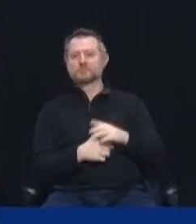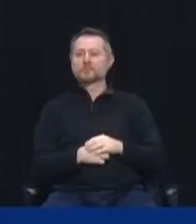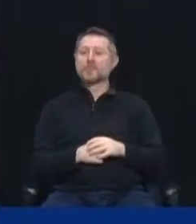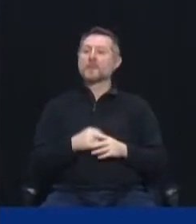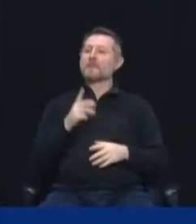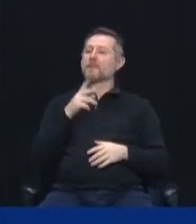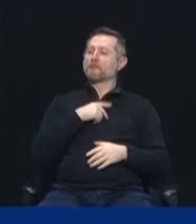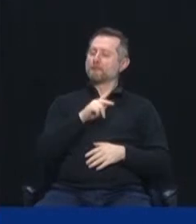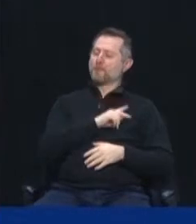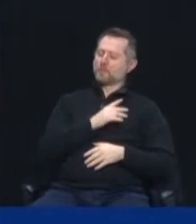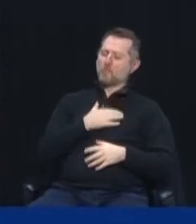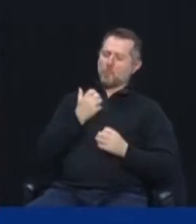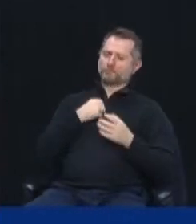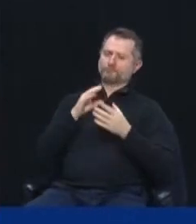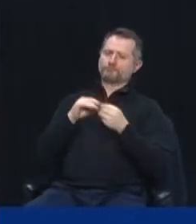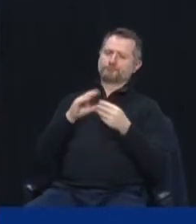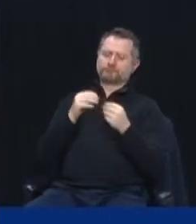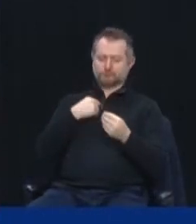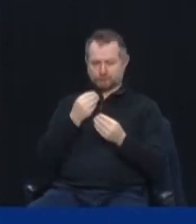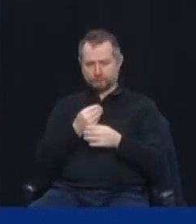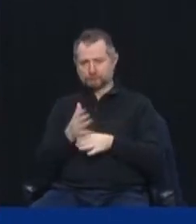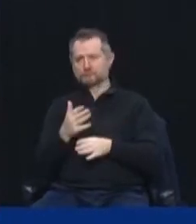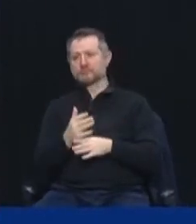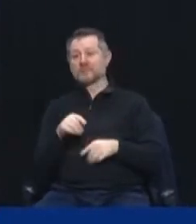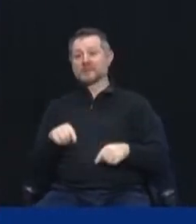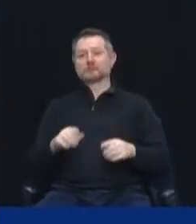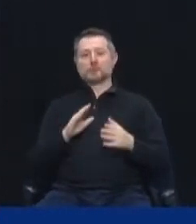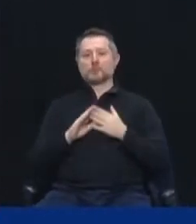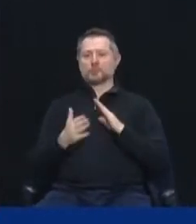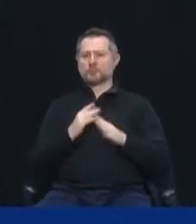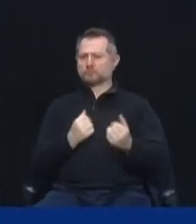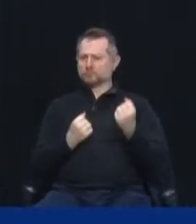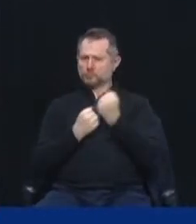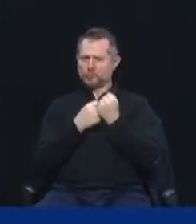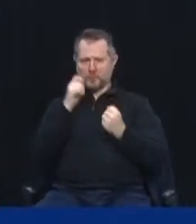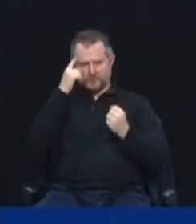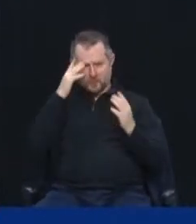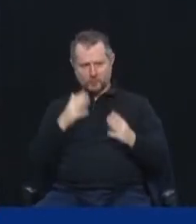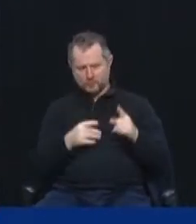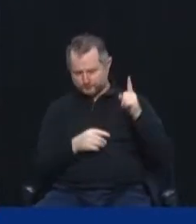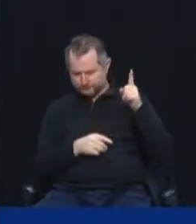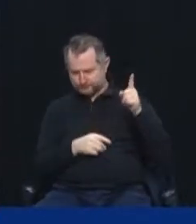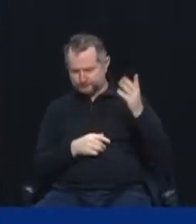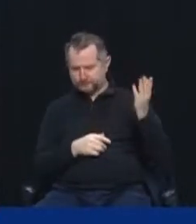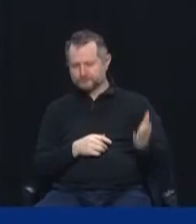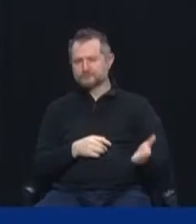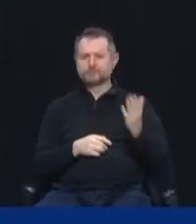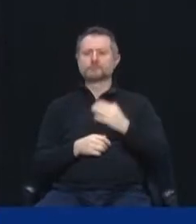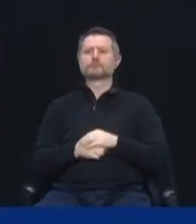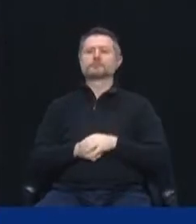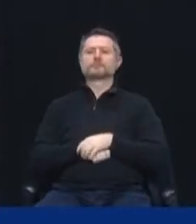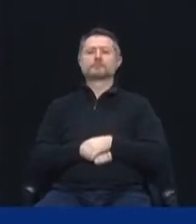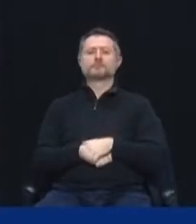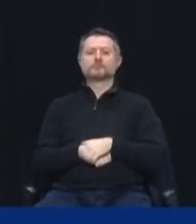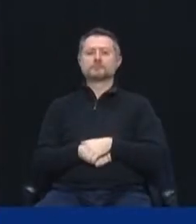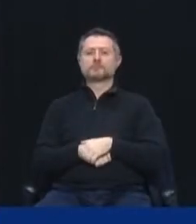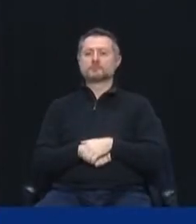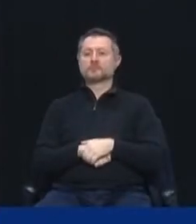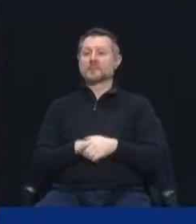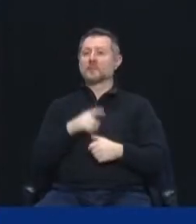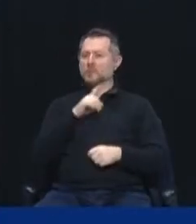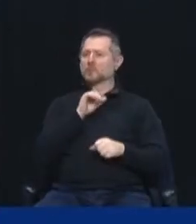note, this community stands with you. This community, you are working now the